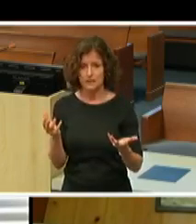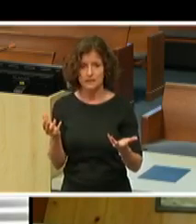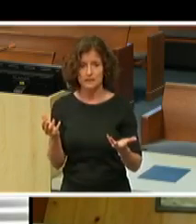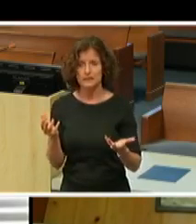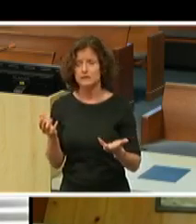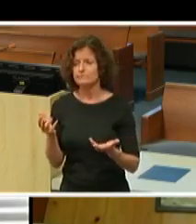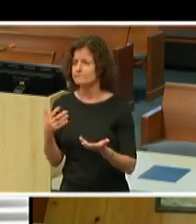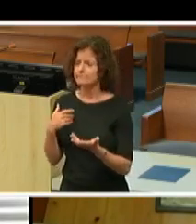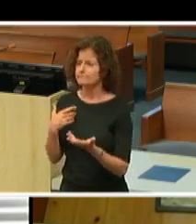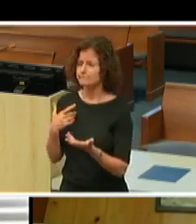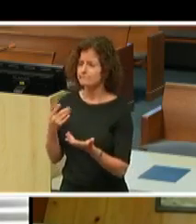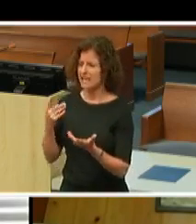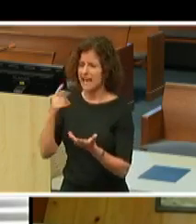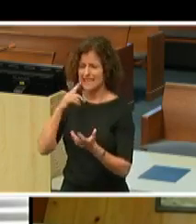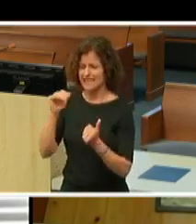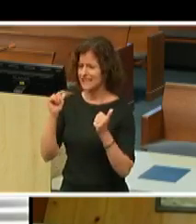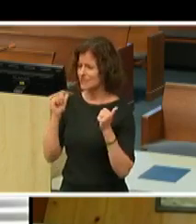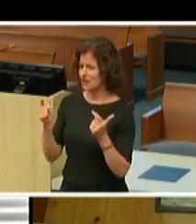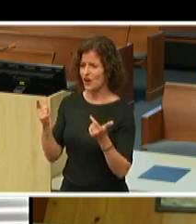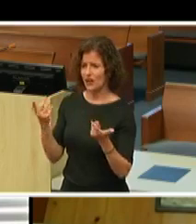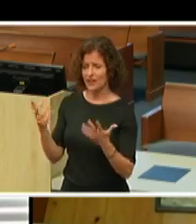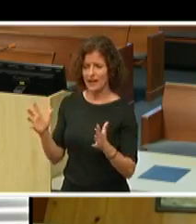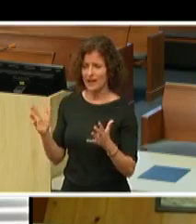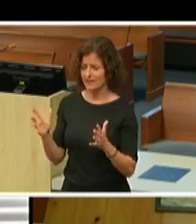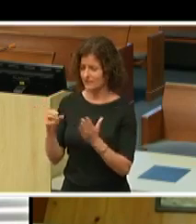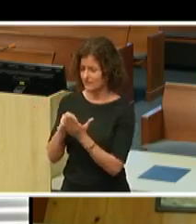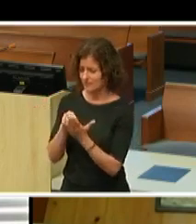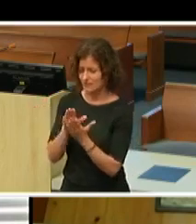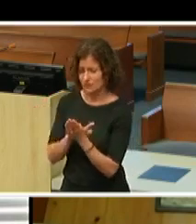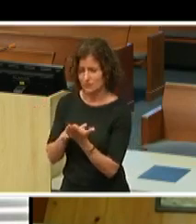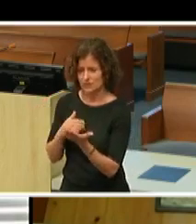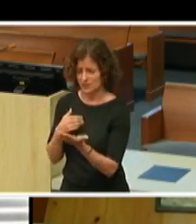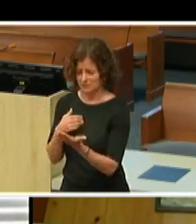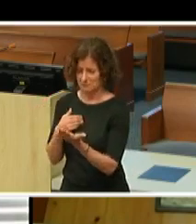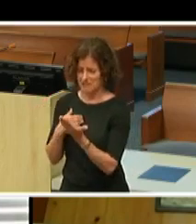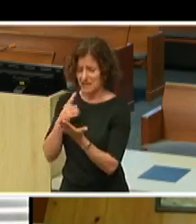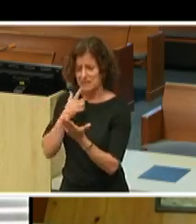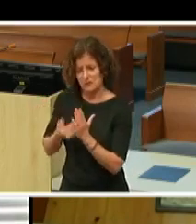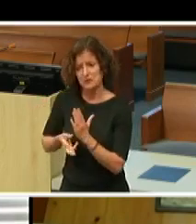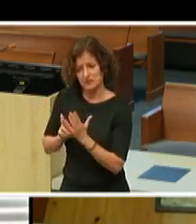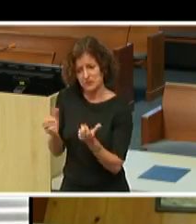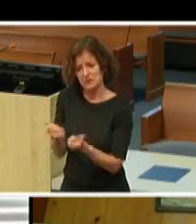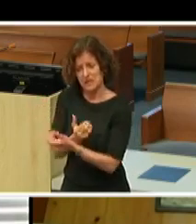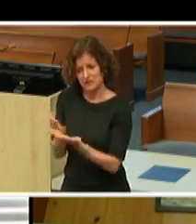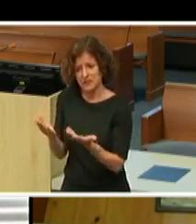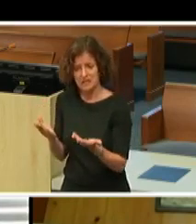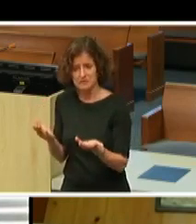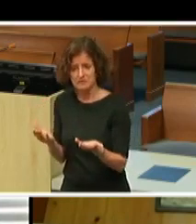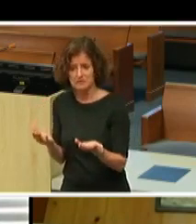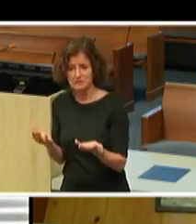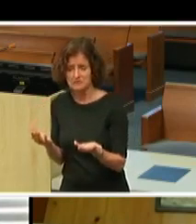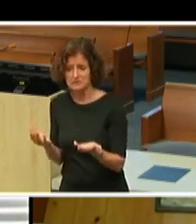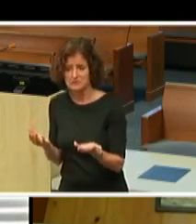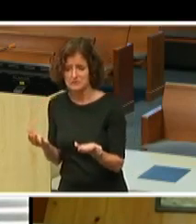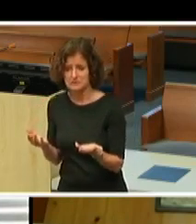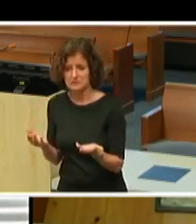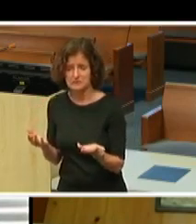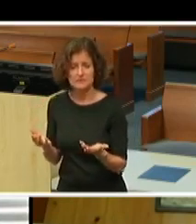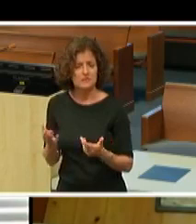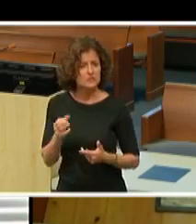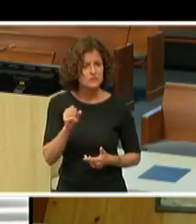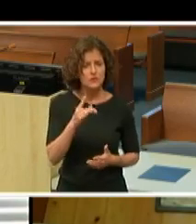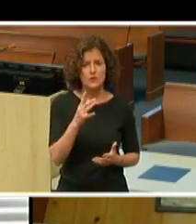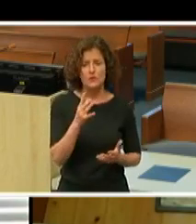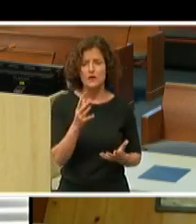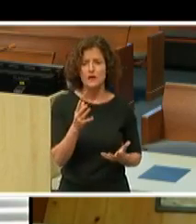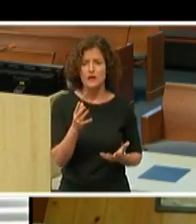No, that looks like everything I had taken notes on, I think we've covered, unless... Okay. Has anything. Okay, so let me